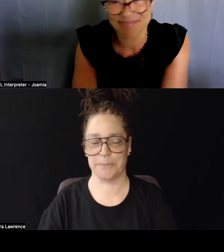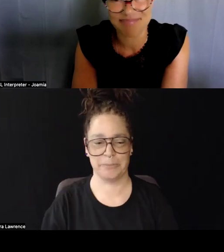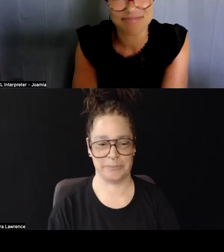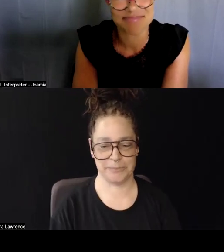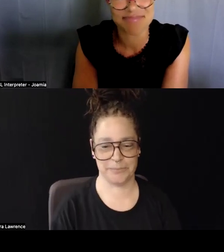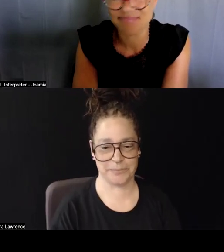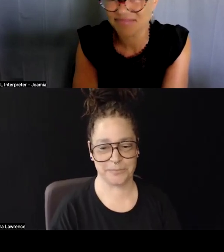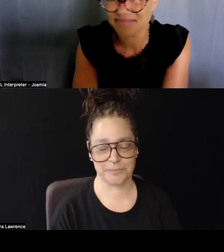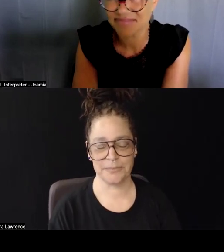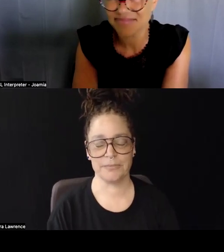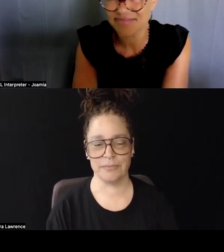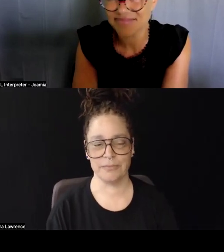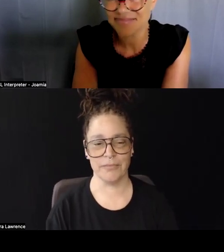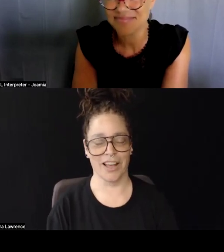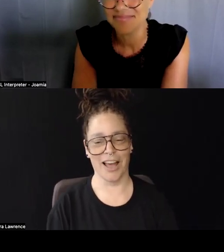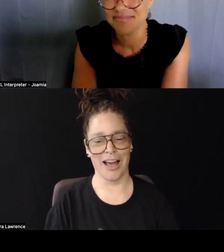Barbies.